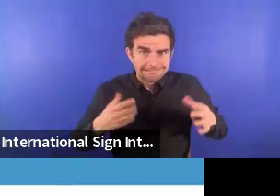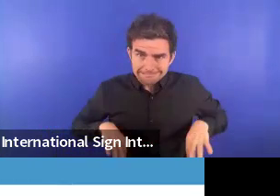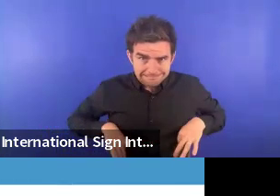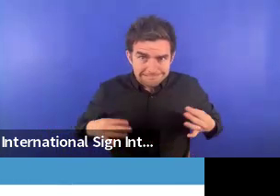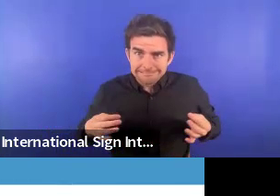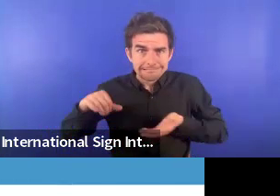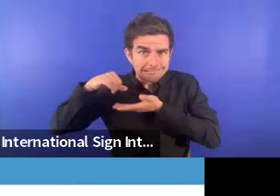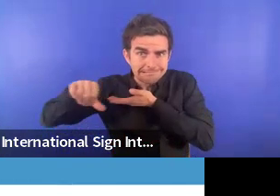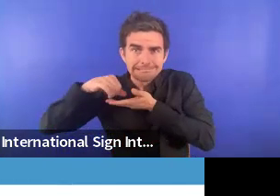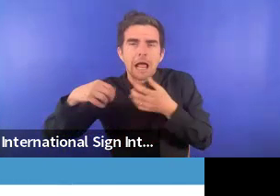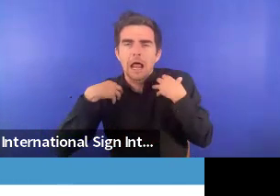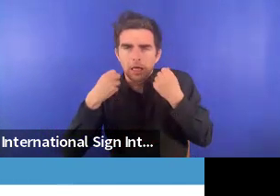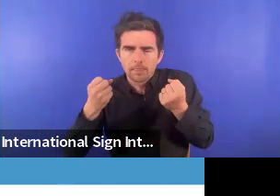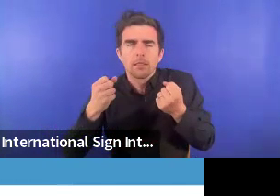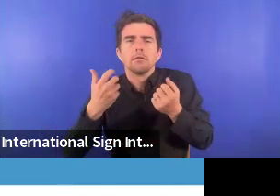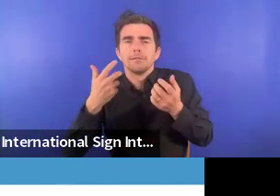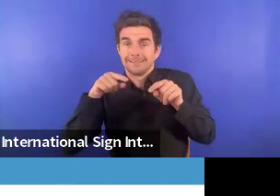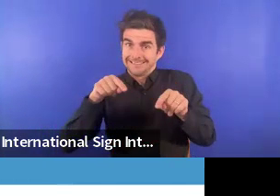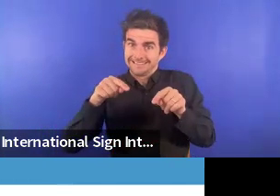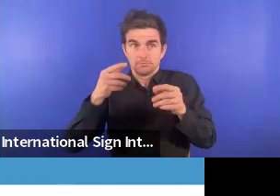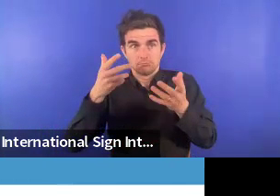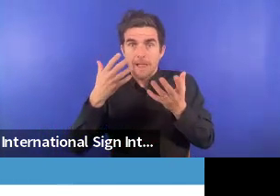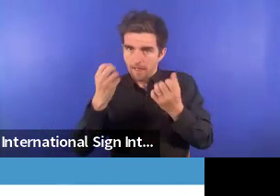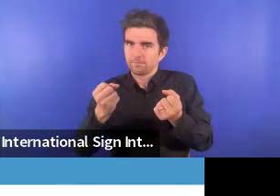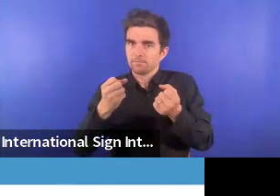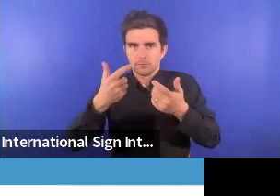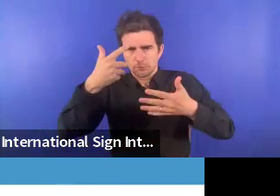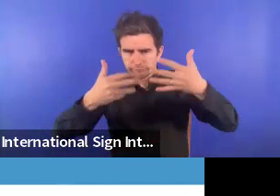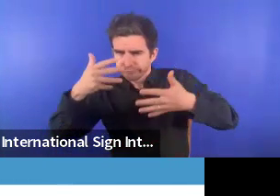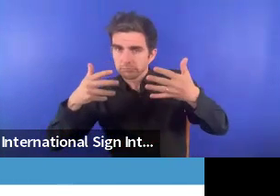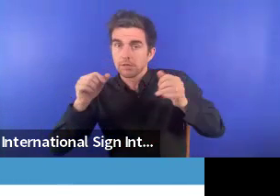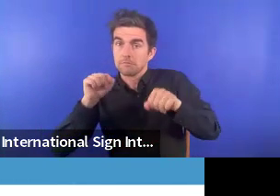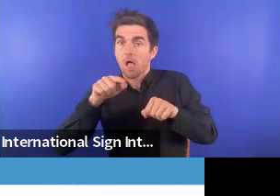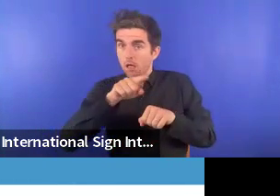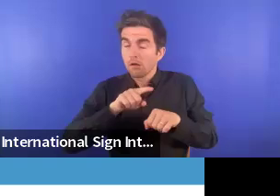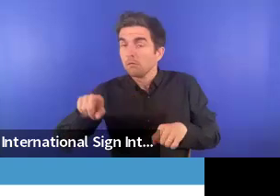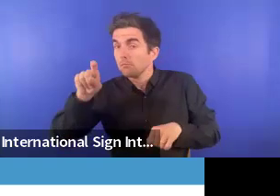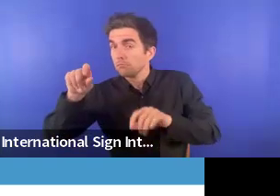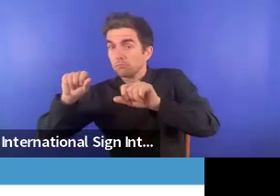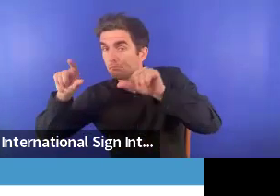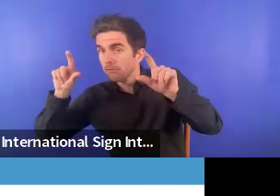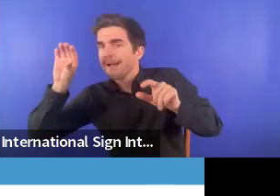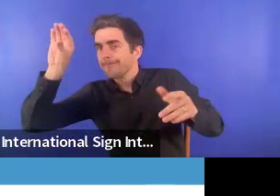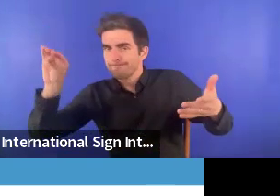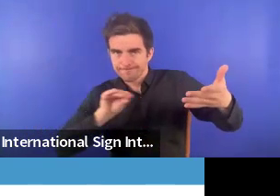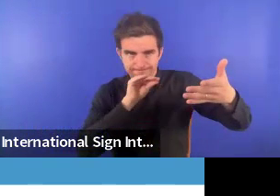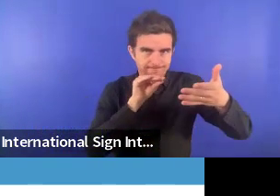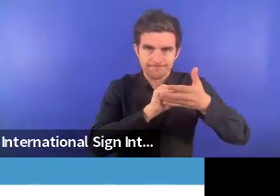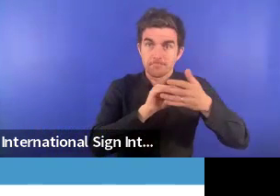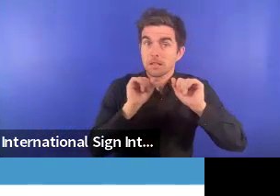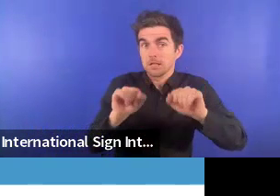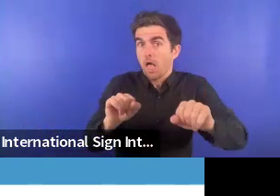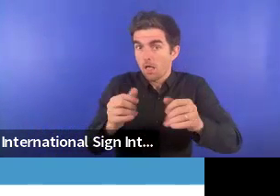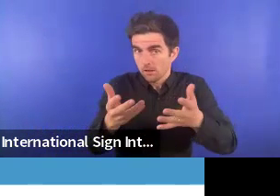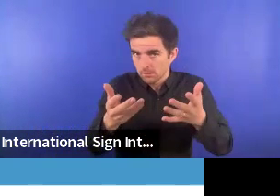to put in to tailor your letter. We don't, I'm not quite